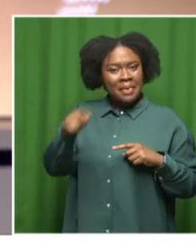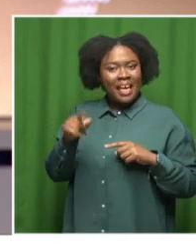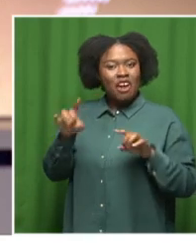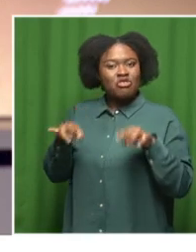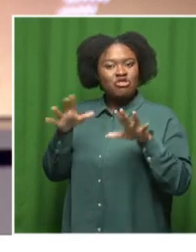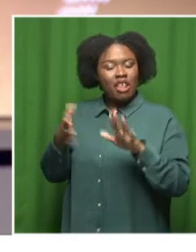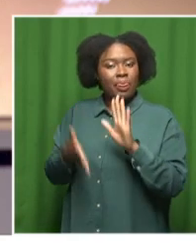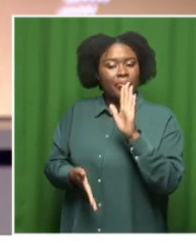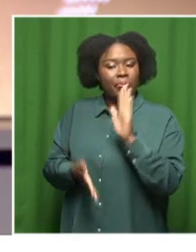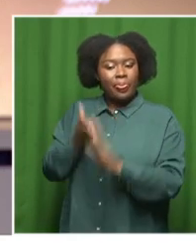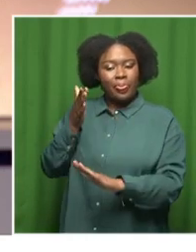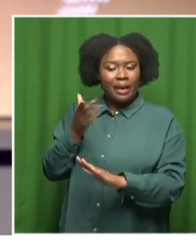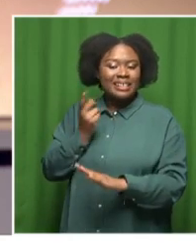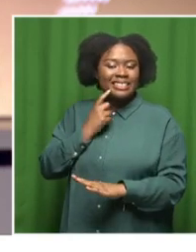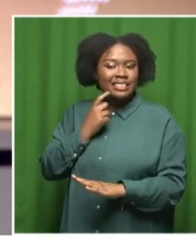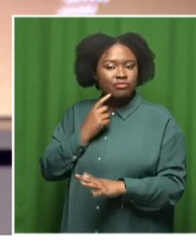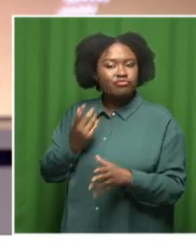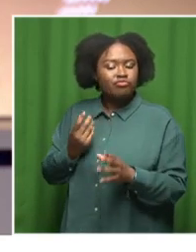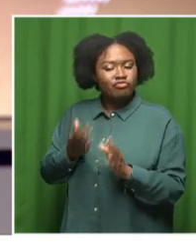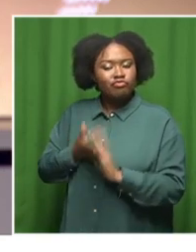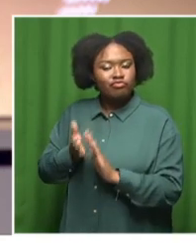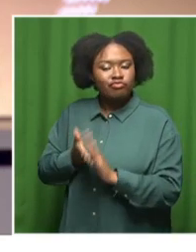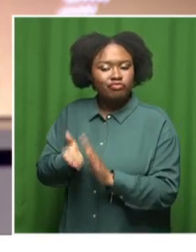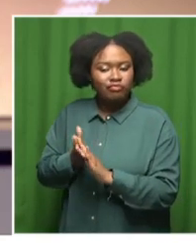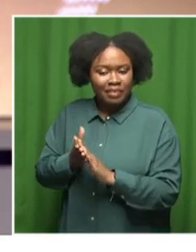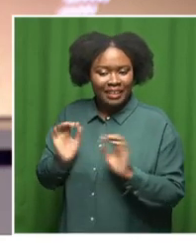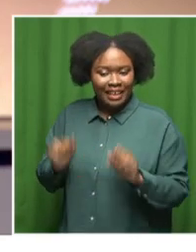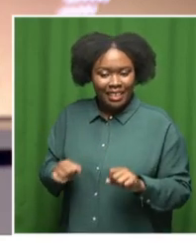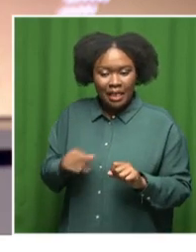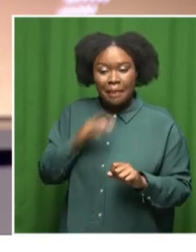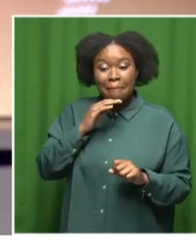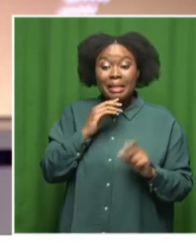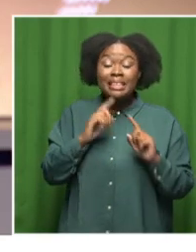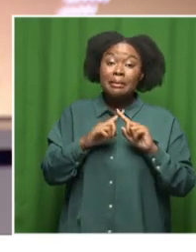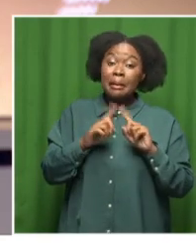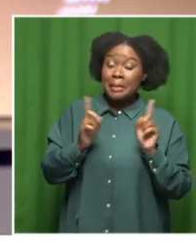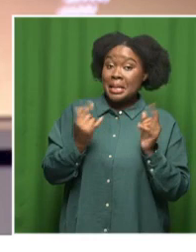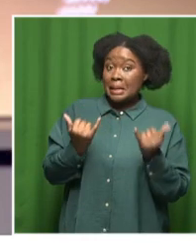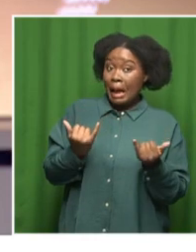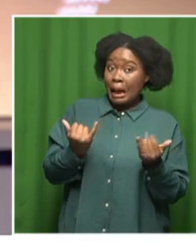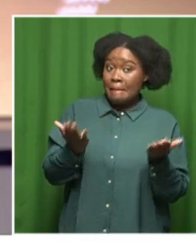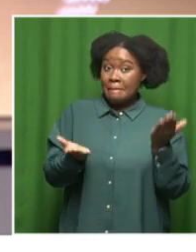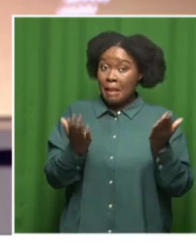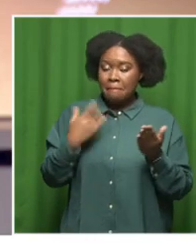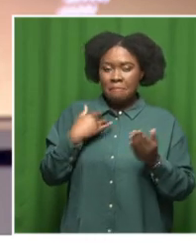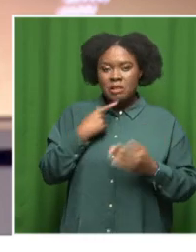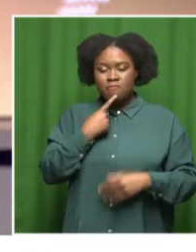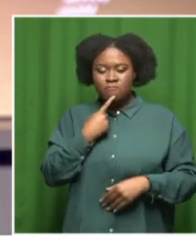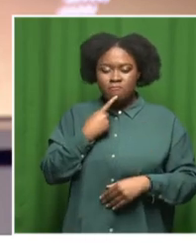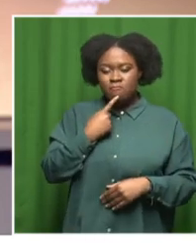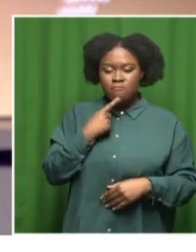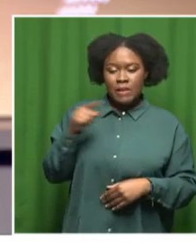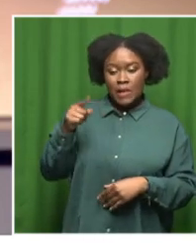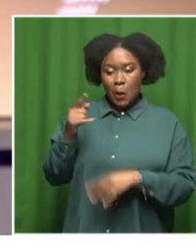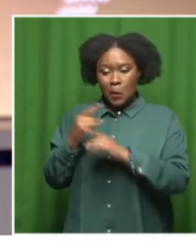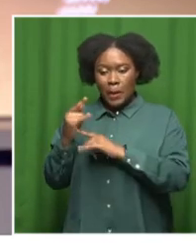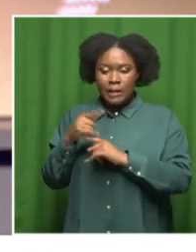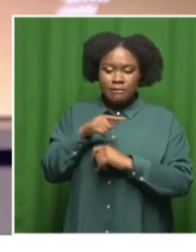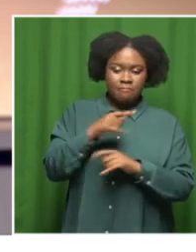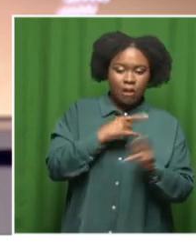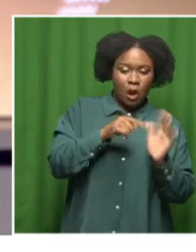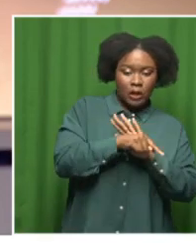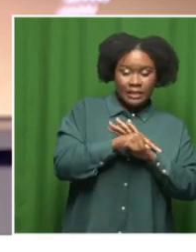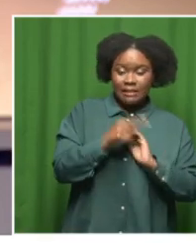that is instrumental for that unit. So it's too early to cast out any judgment, but